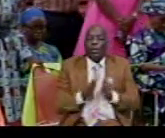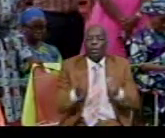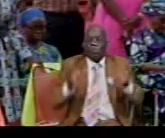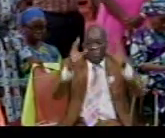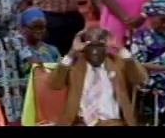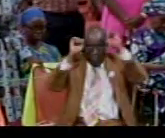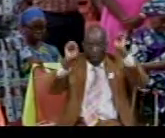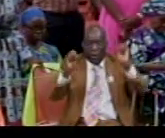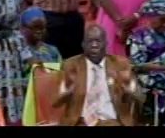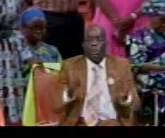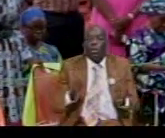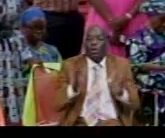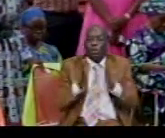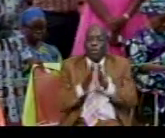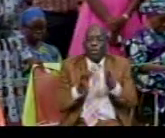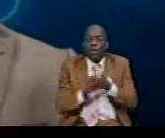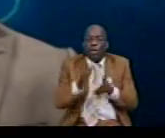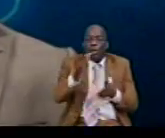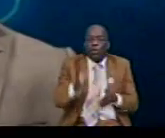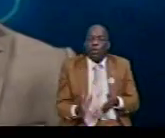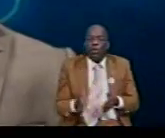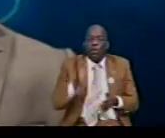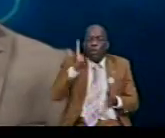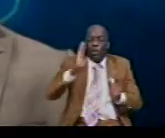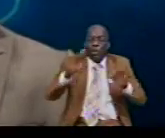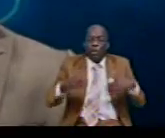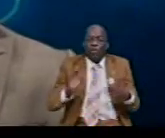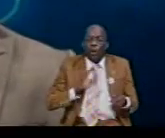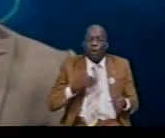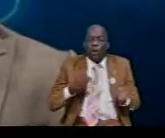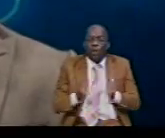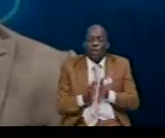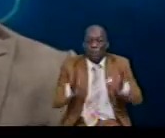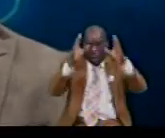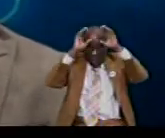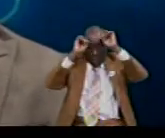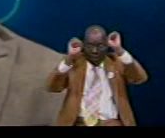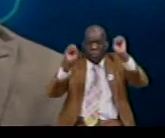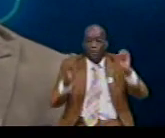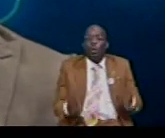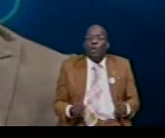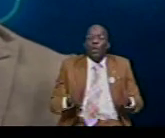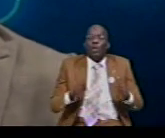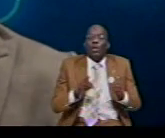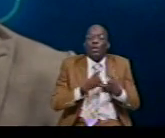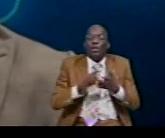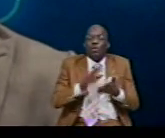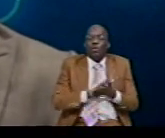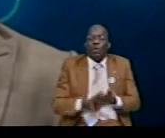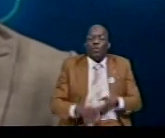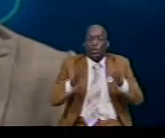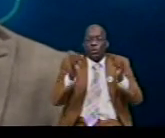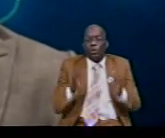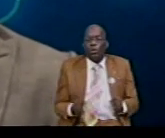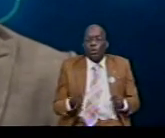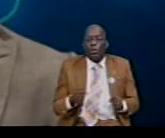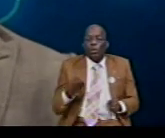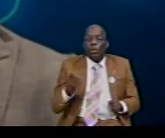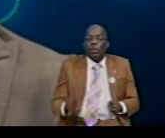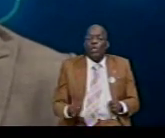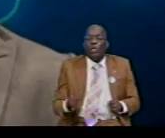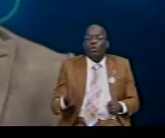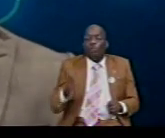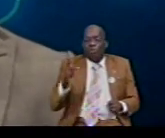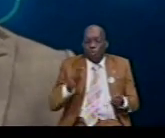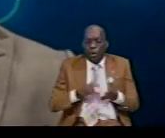our GS divine strength. His purpose and objective to this program is that the gospel will